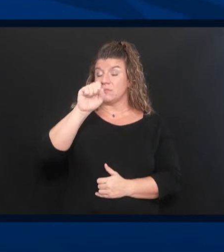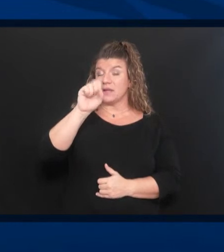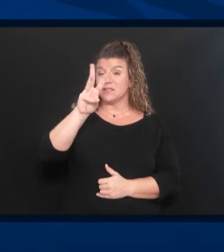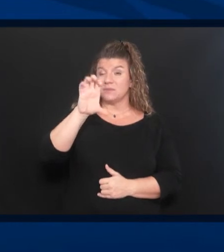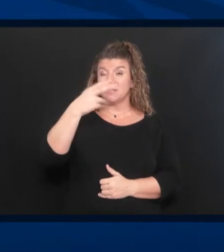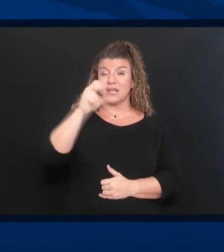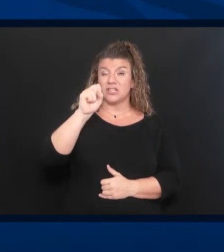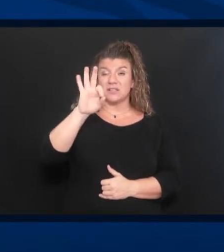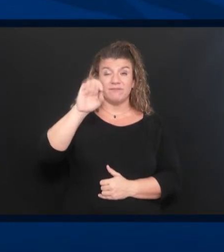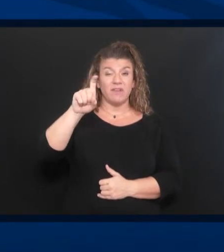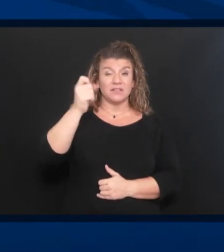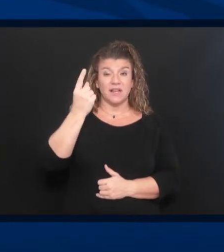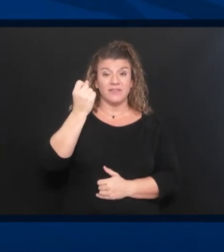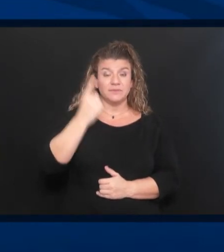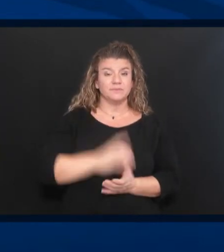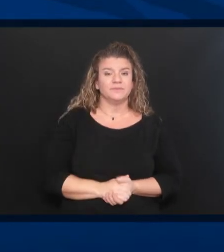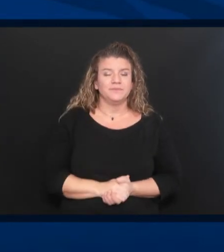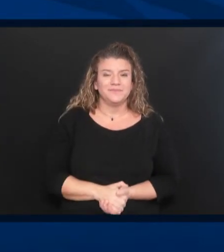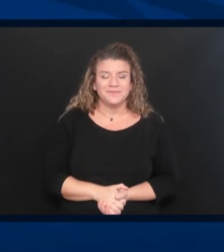Fox 11.